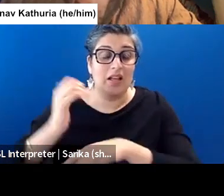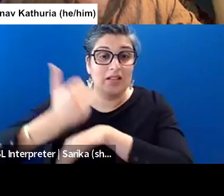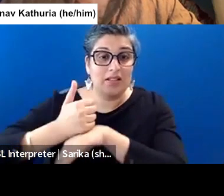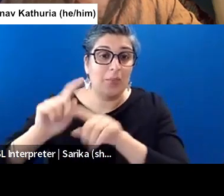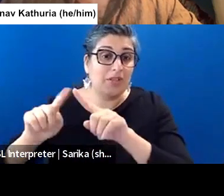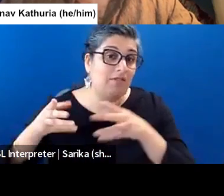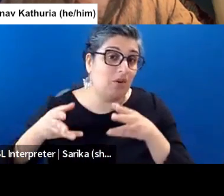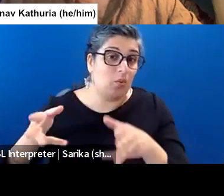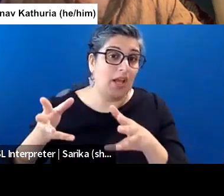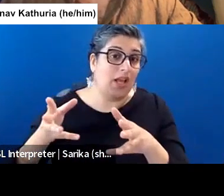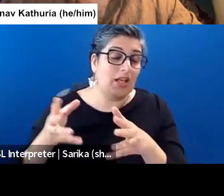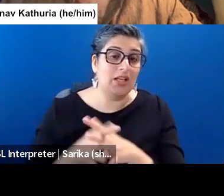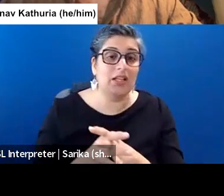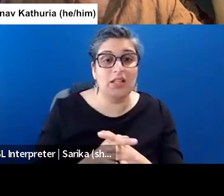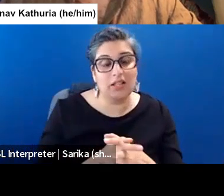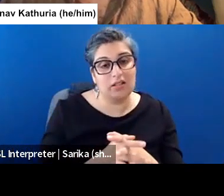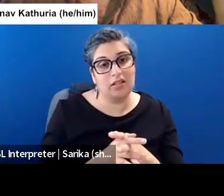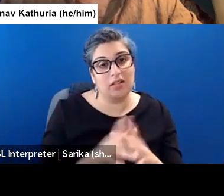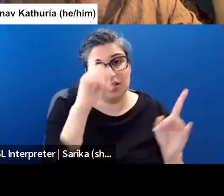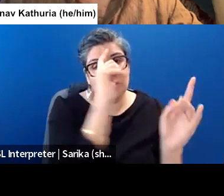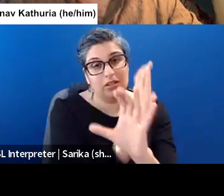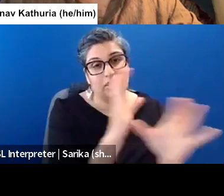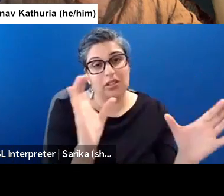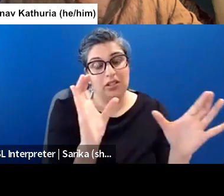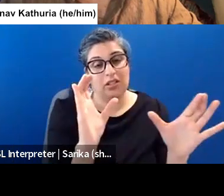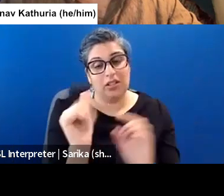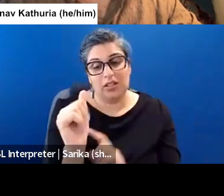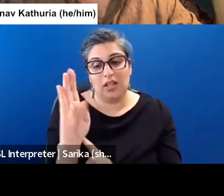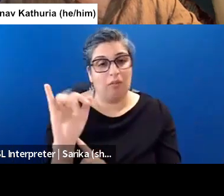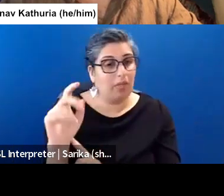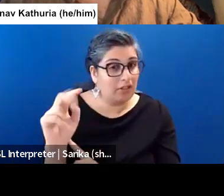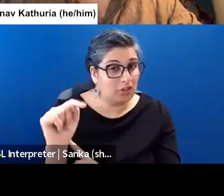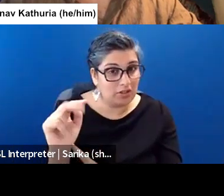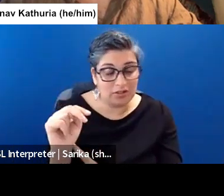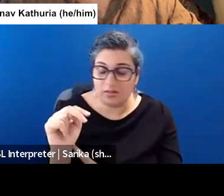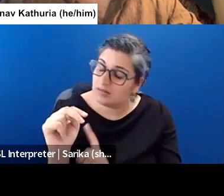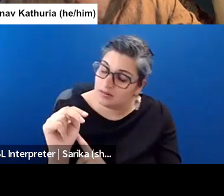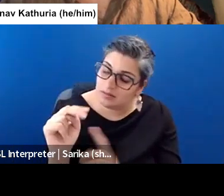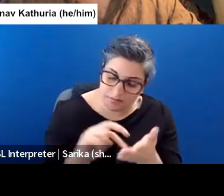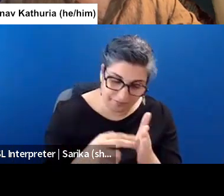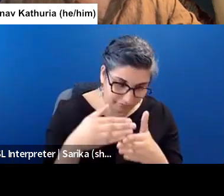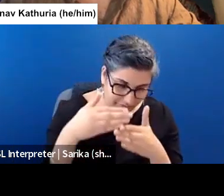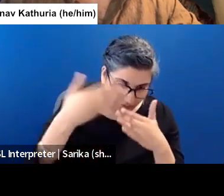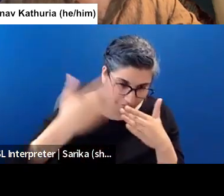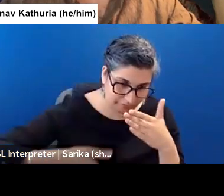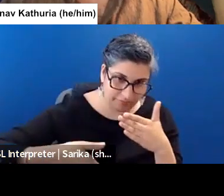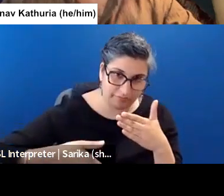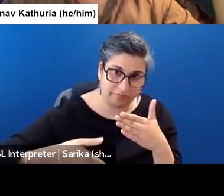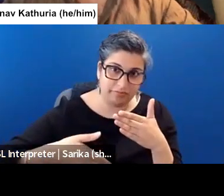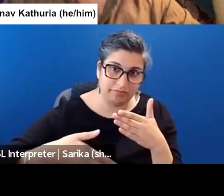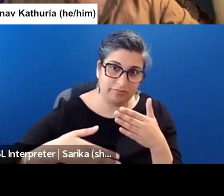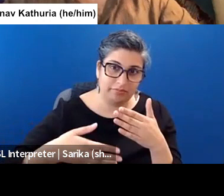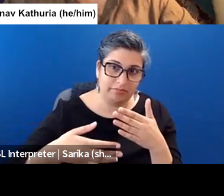it. We consider abolition to mean the end of